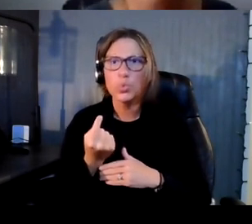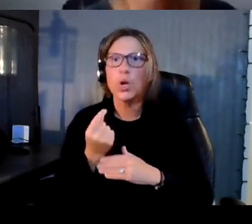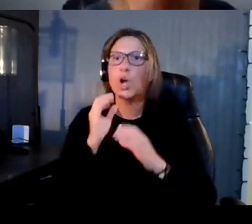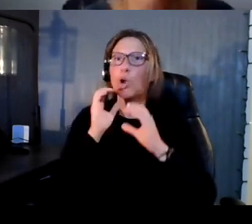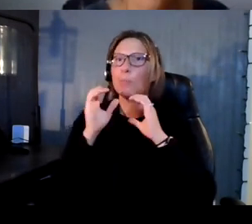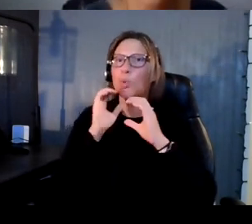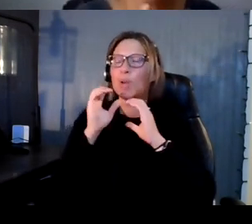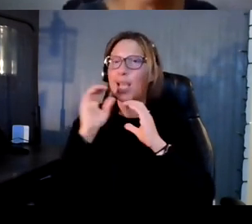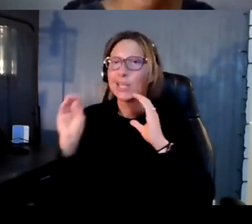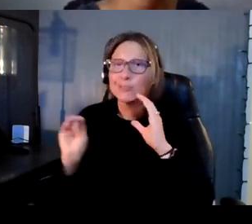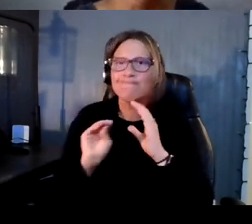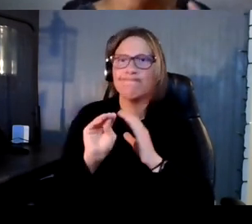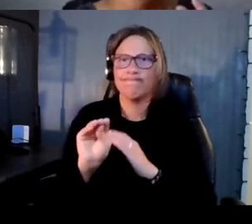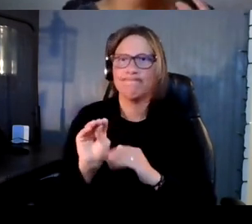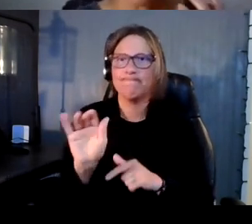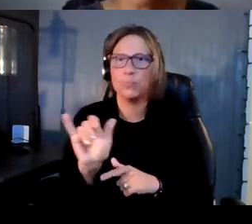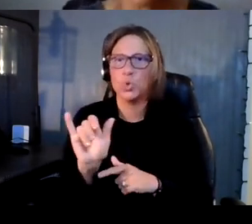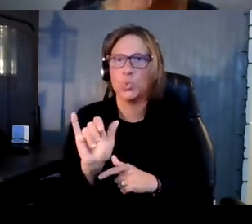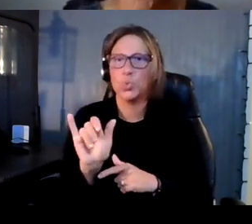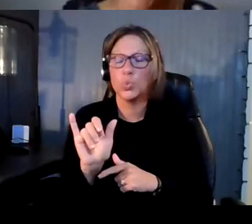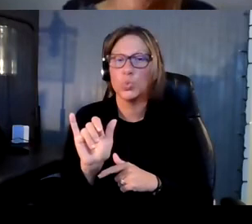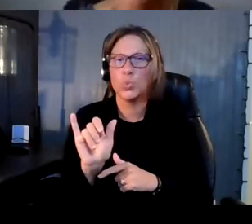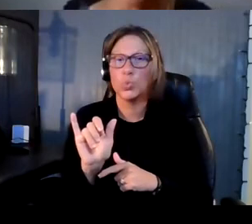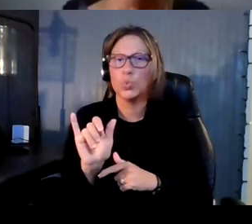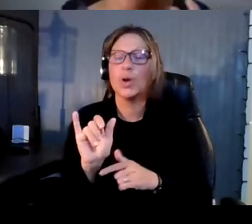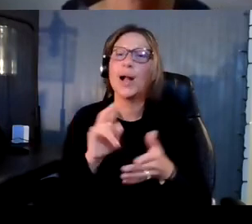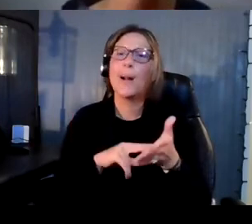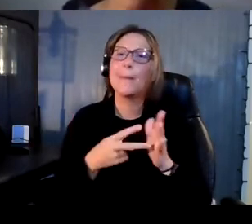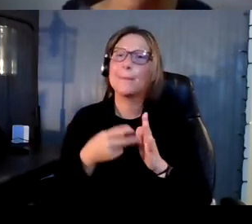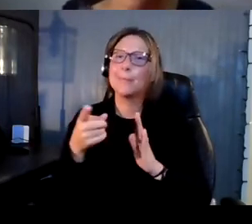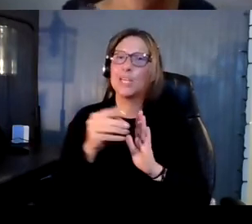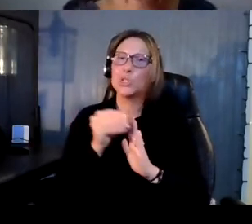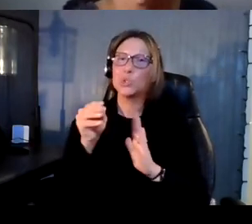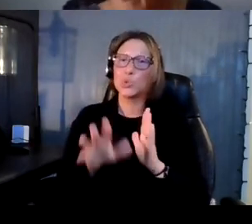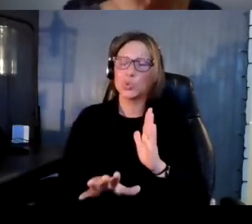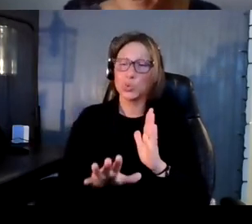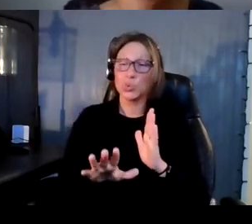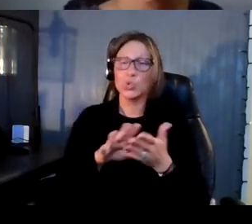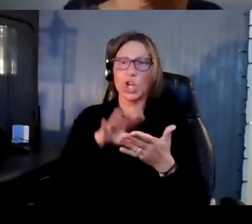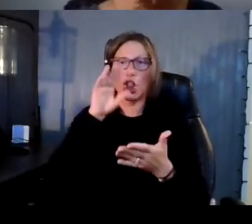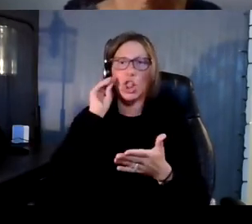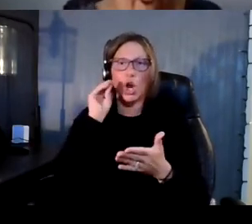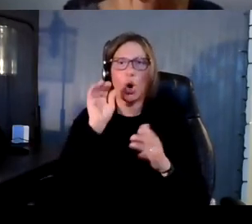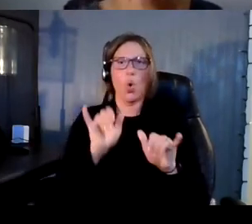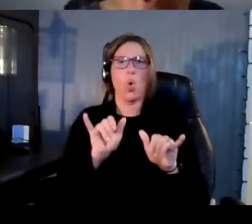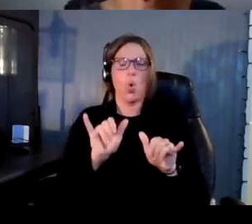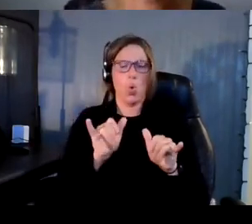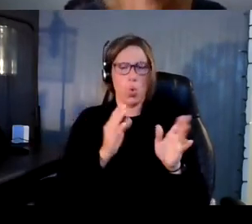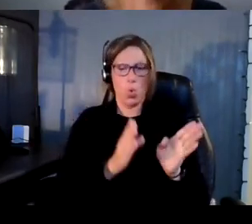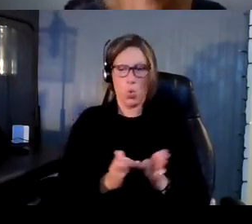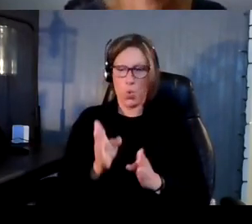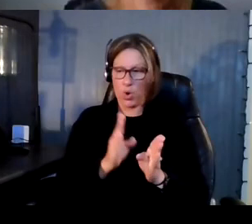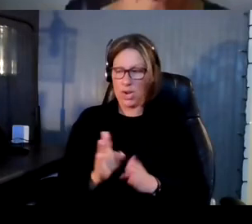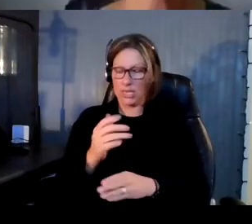in. So it helps them to really organize themselves and organize how they are